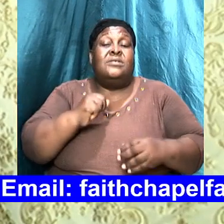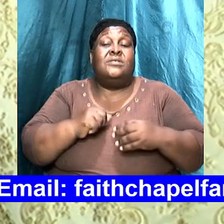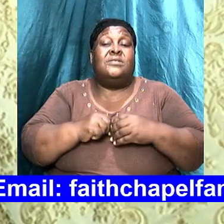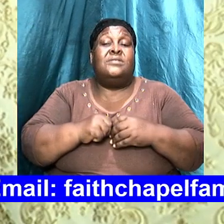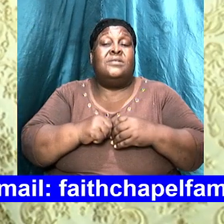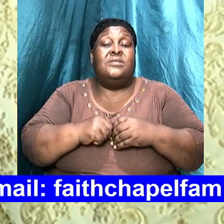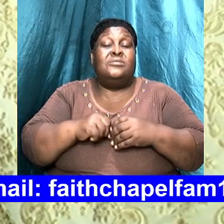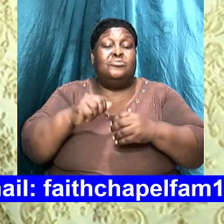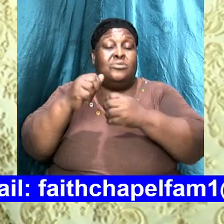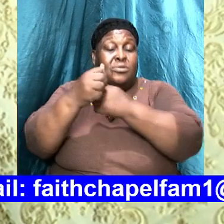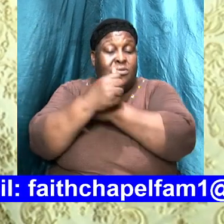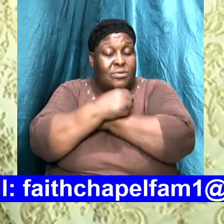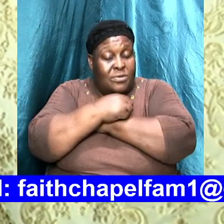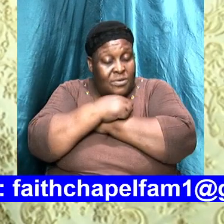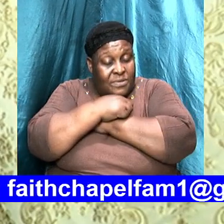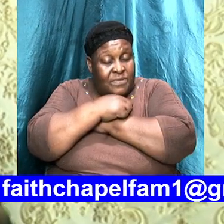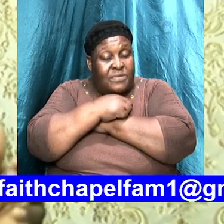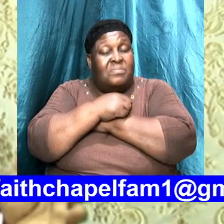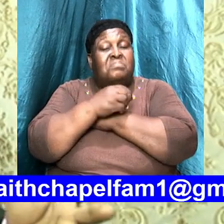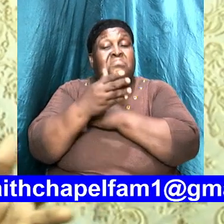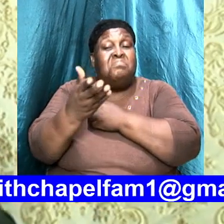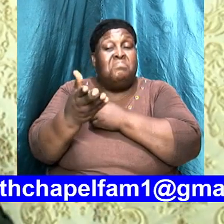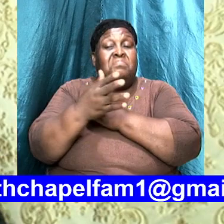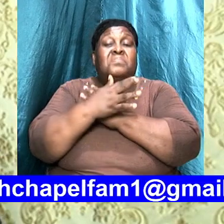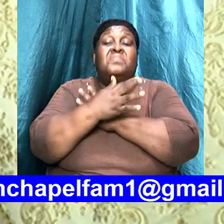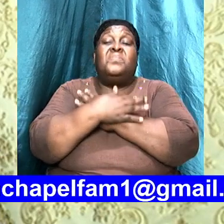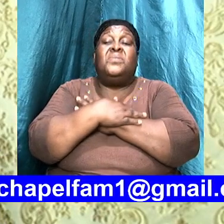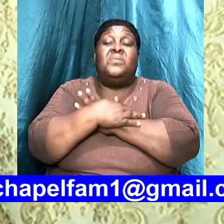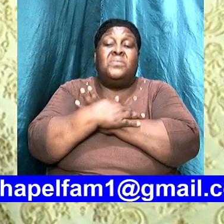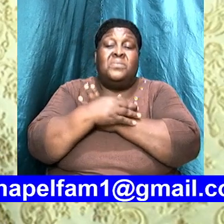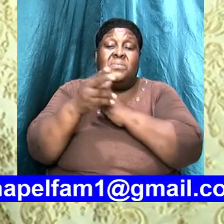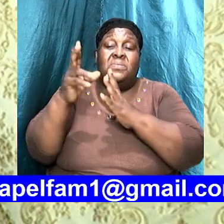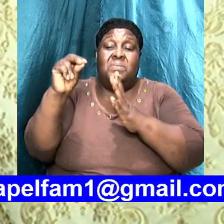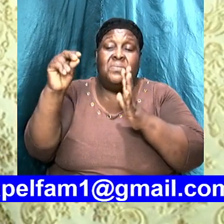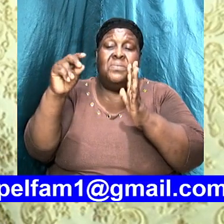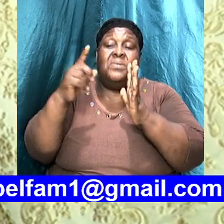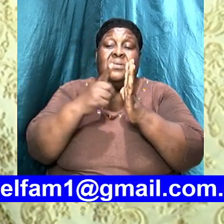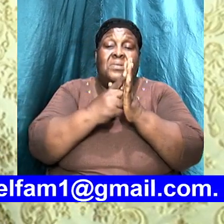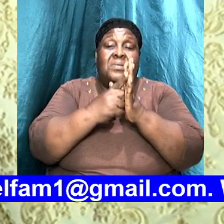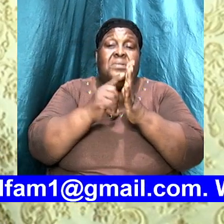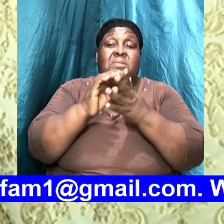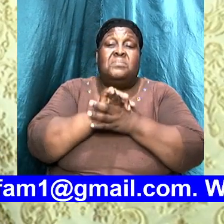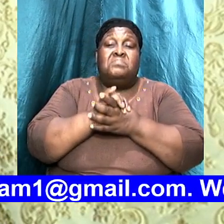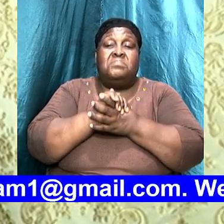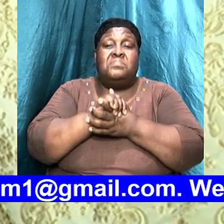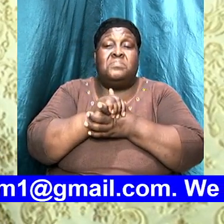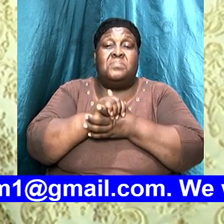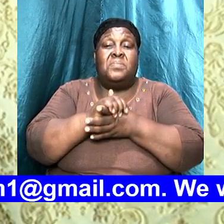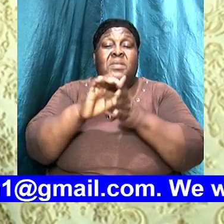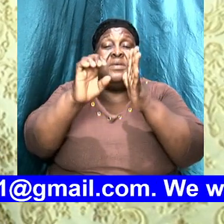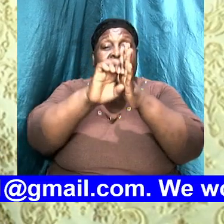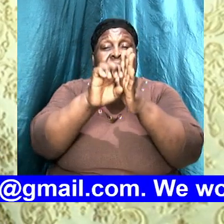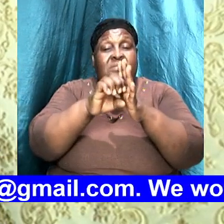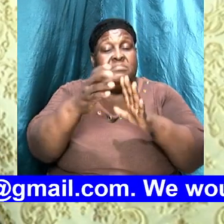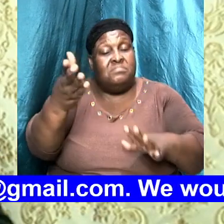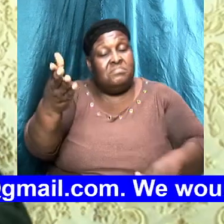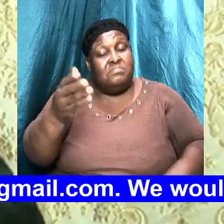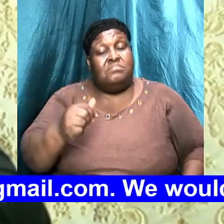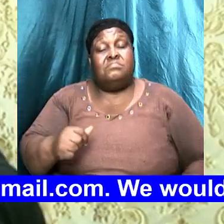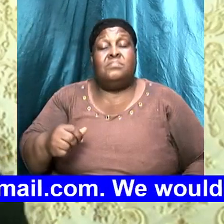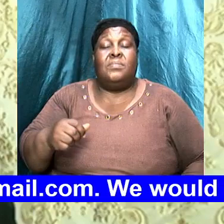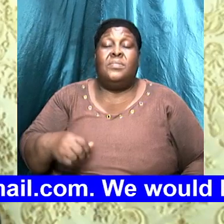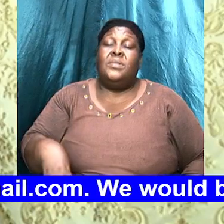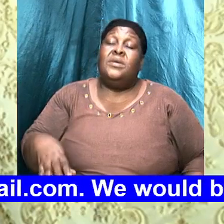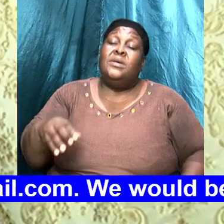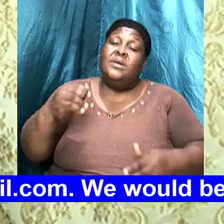goodness temperance meekness against such there is what no love so the evidence is there and if you see